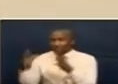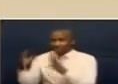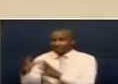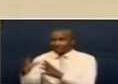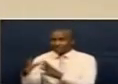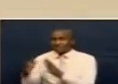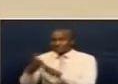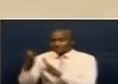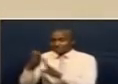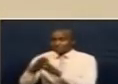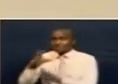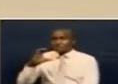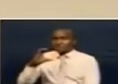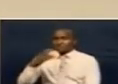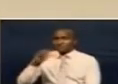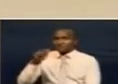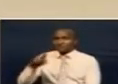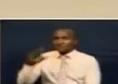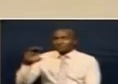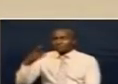chama cha chap chap. It's called chap chap.